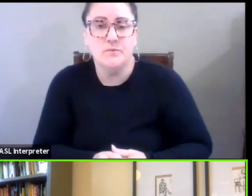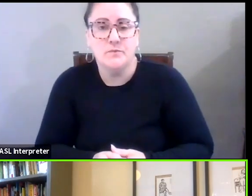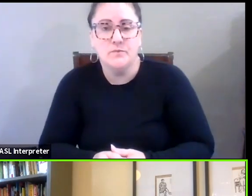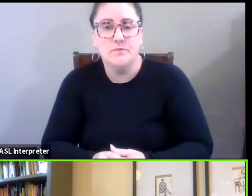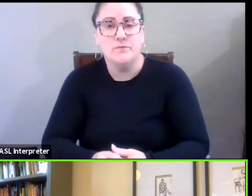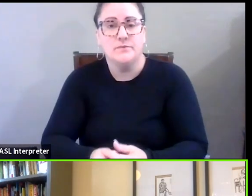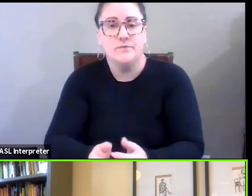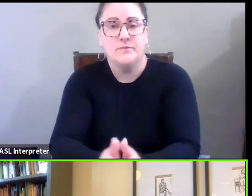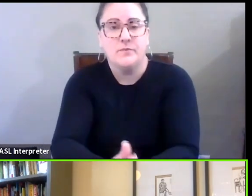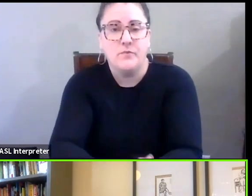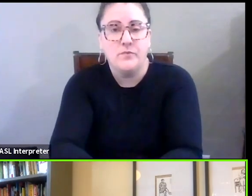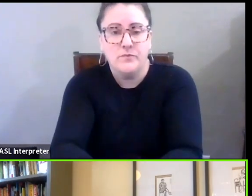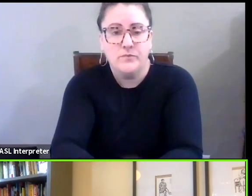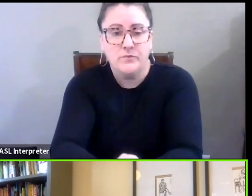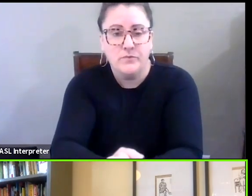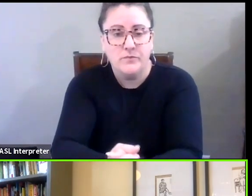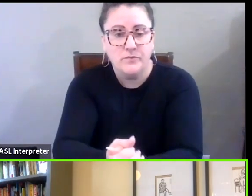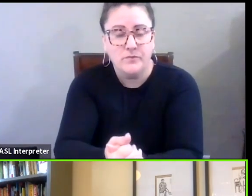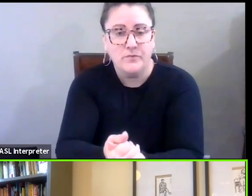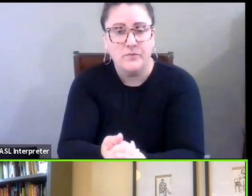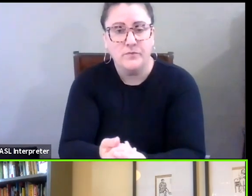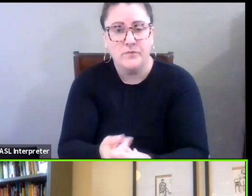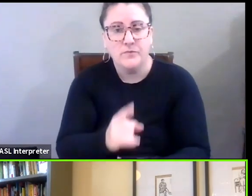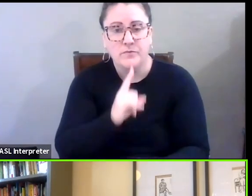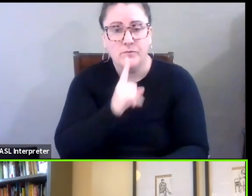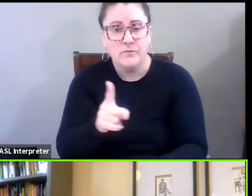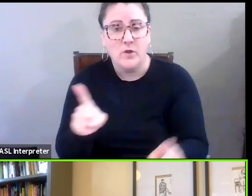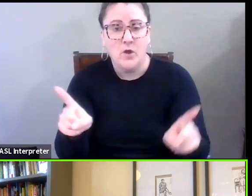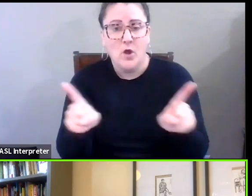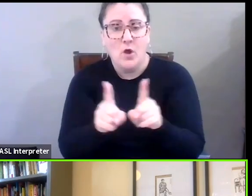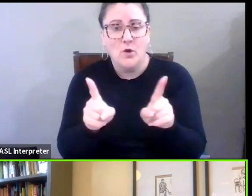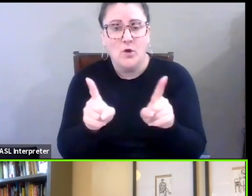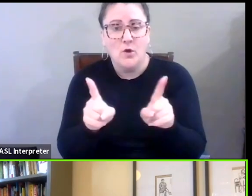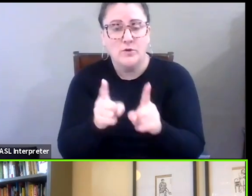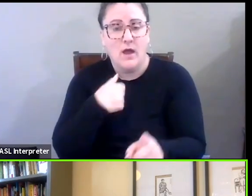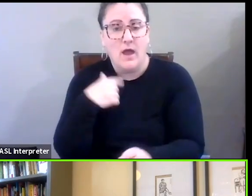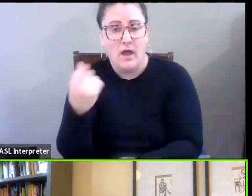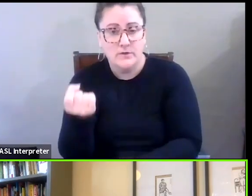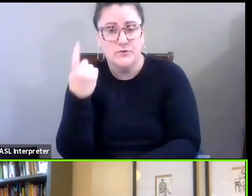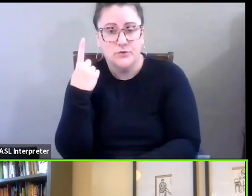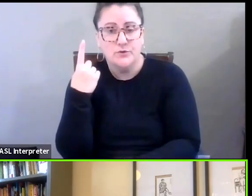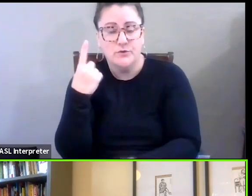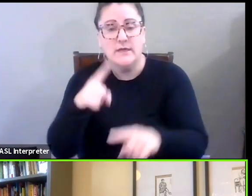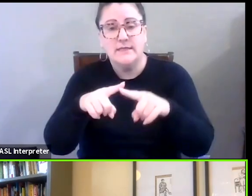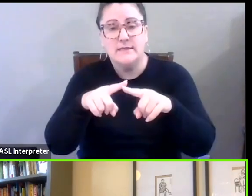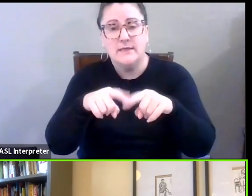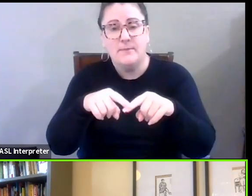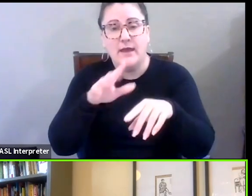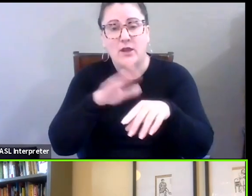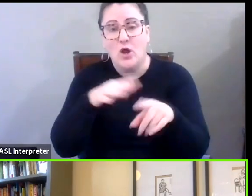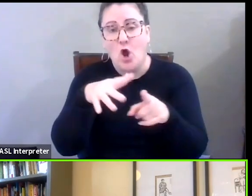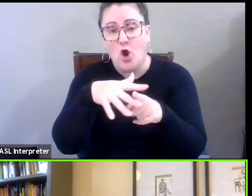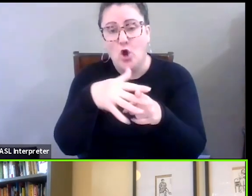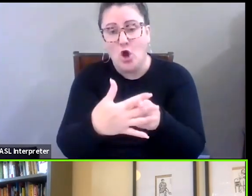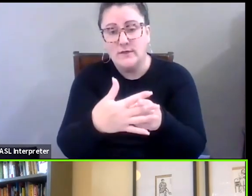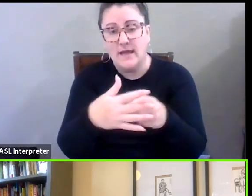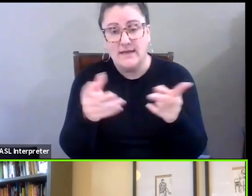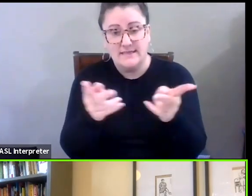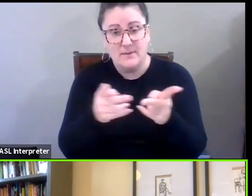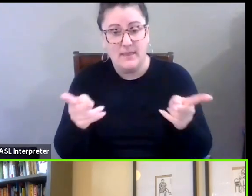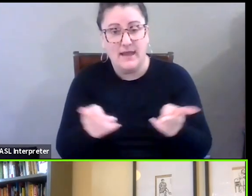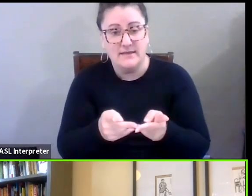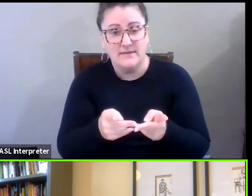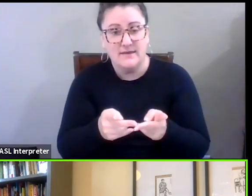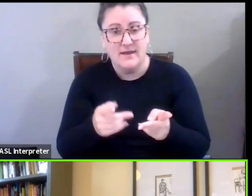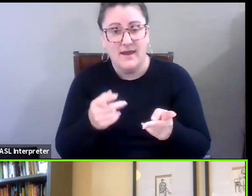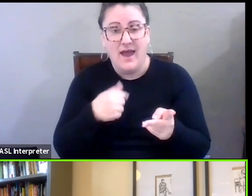And it was really also when I understood that depending on the context and place, I could be